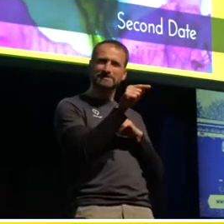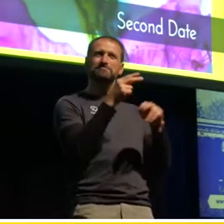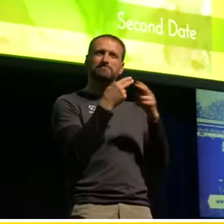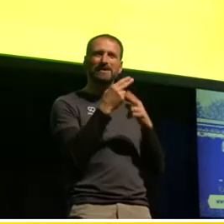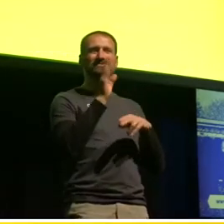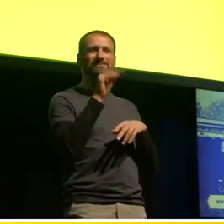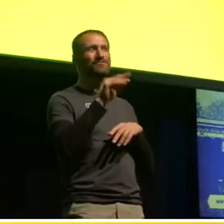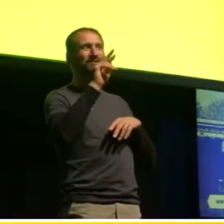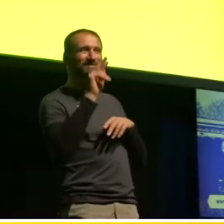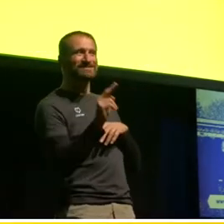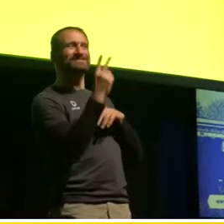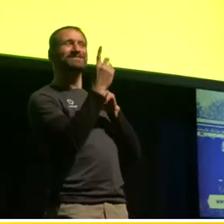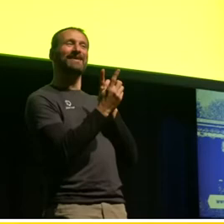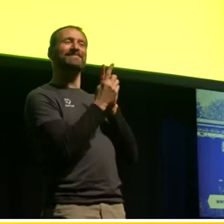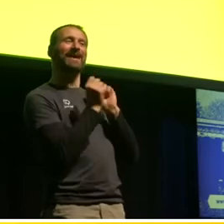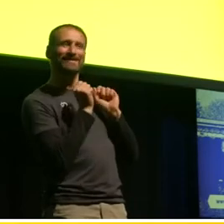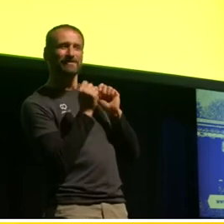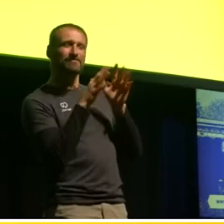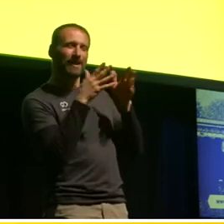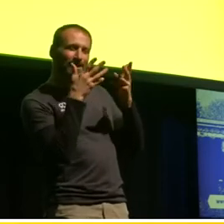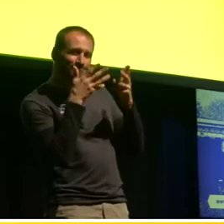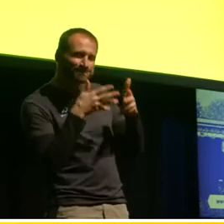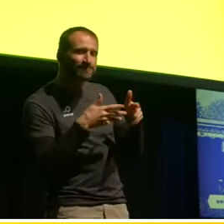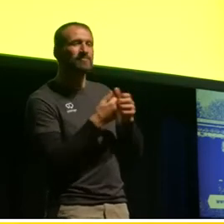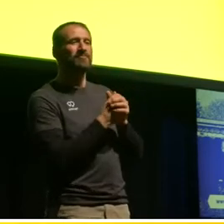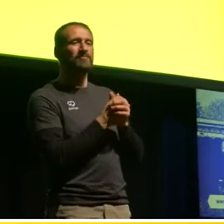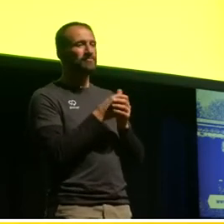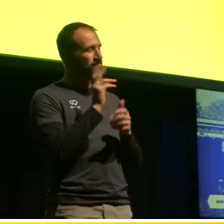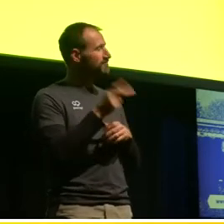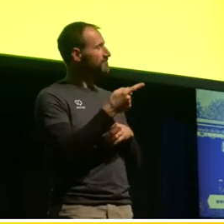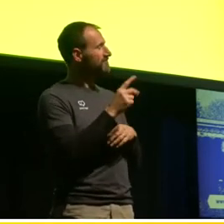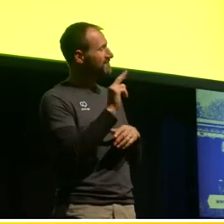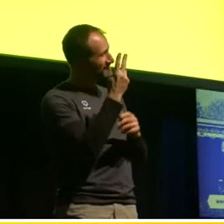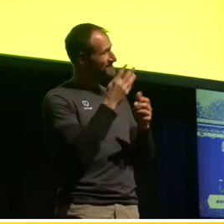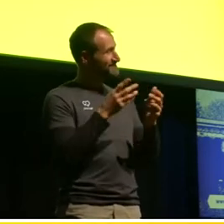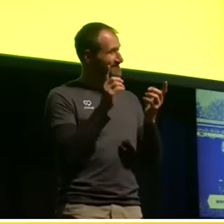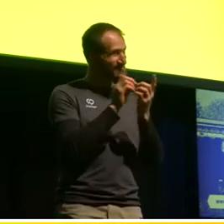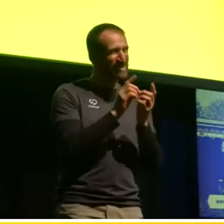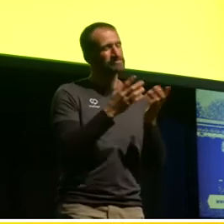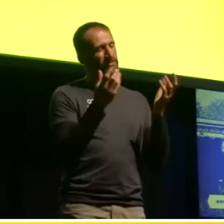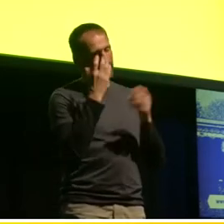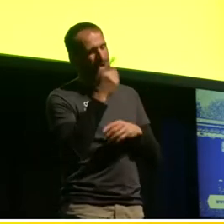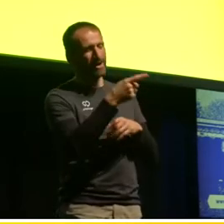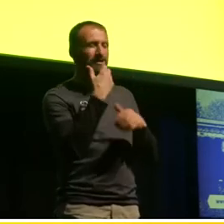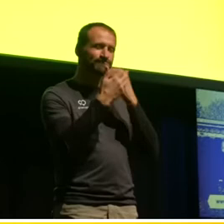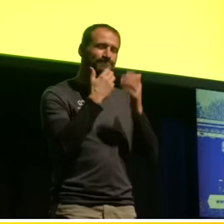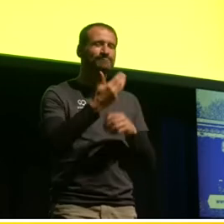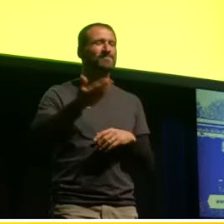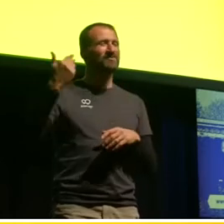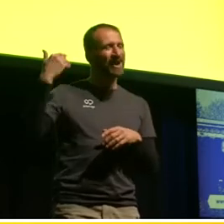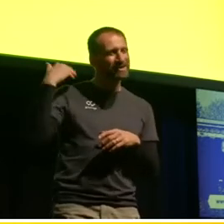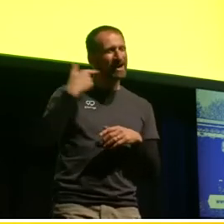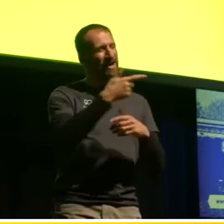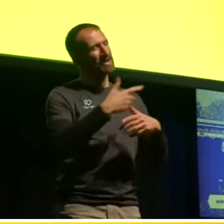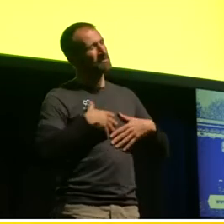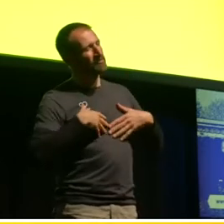on that second date, you might think of more going into depth about a bit of your past, what you feel, what you like, what